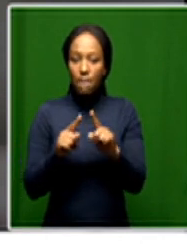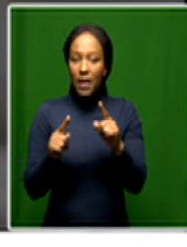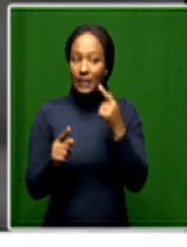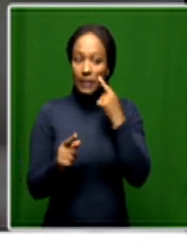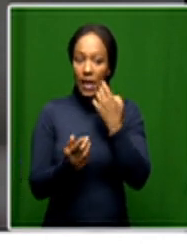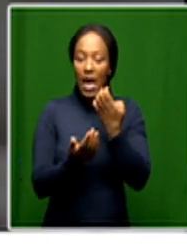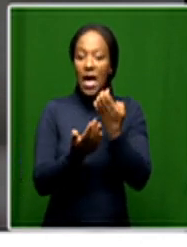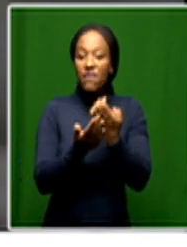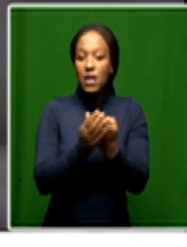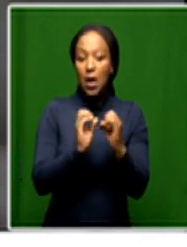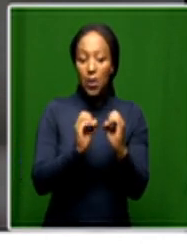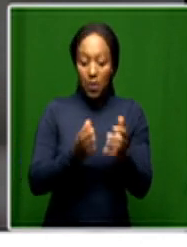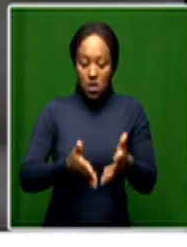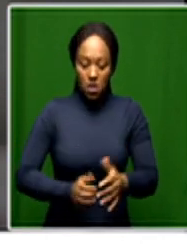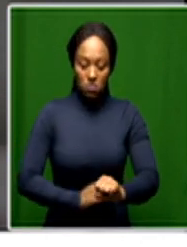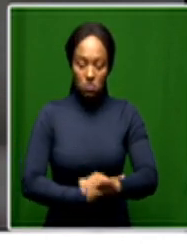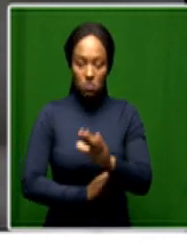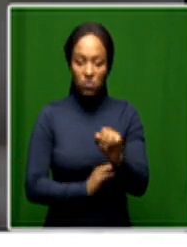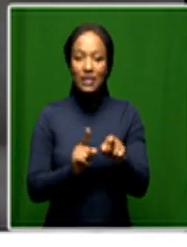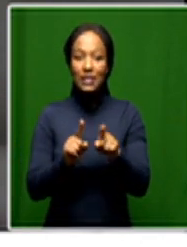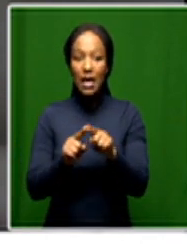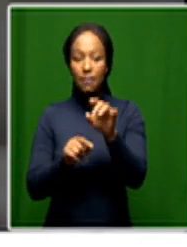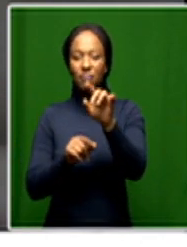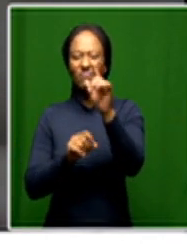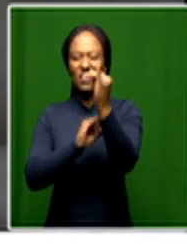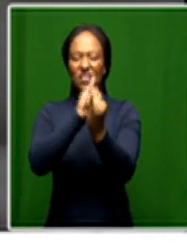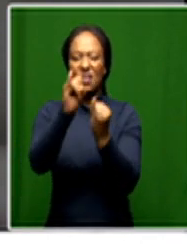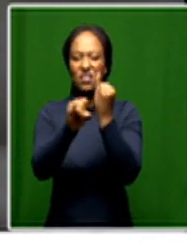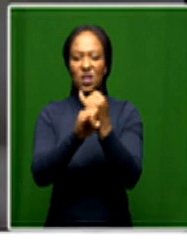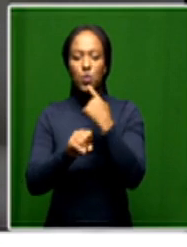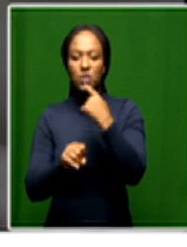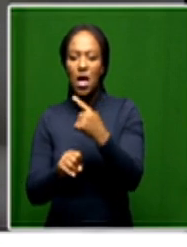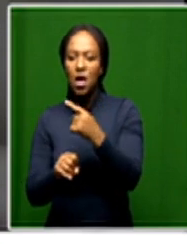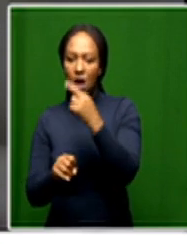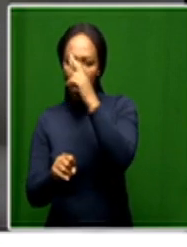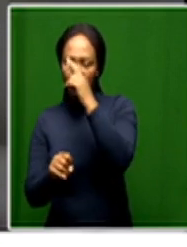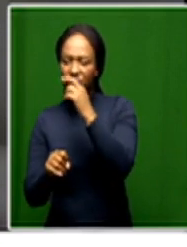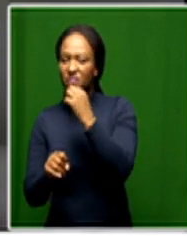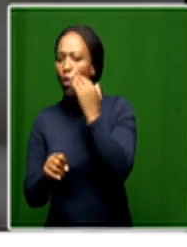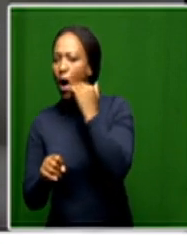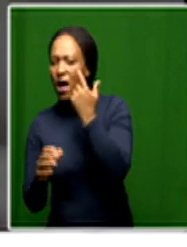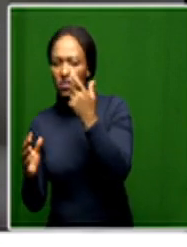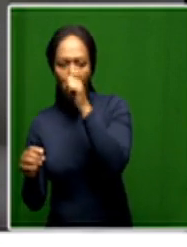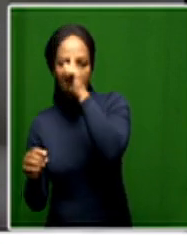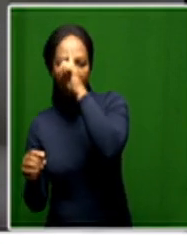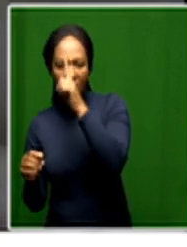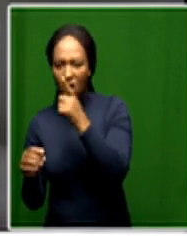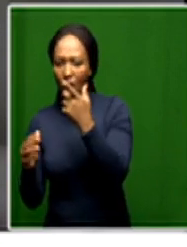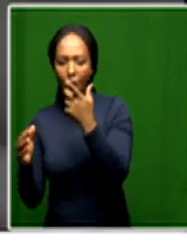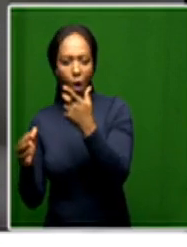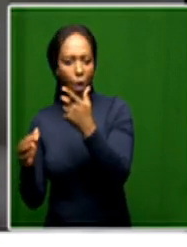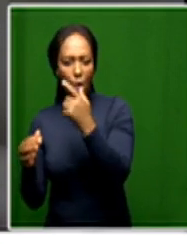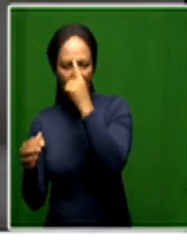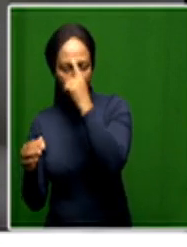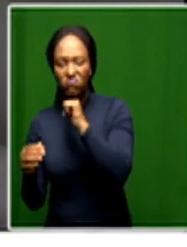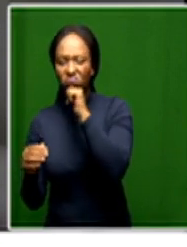evidence internationally or locally that suggests that a specific race group is more susceptible to COVID-19. There, however, has been strong